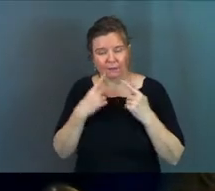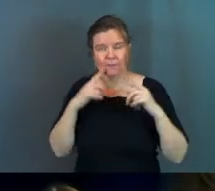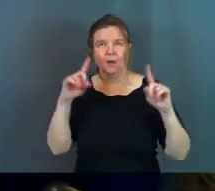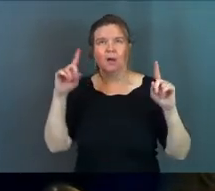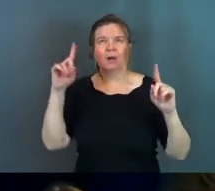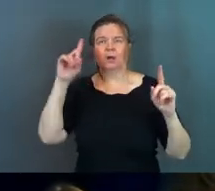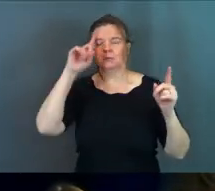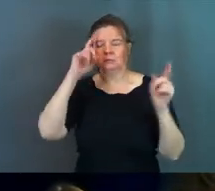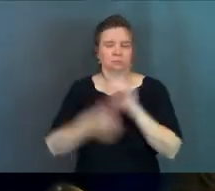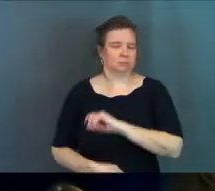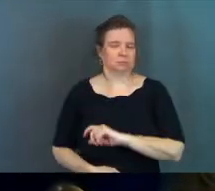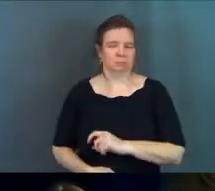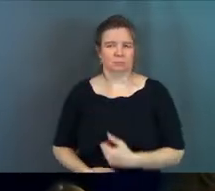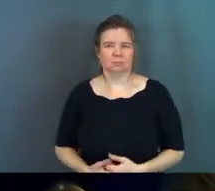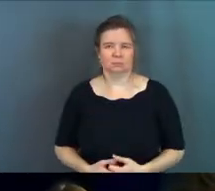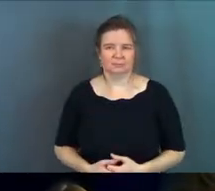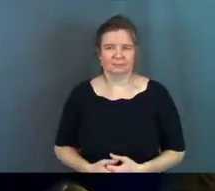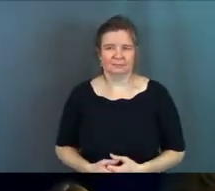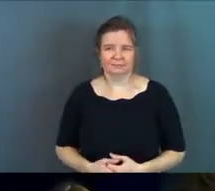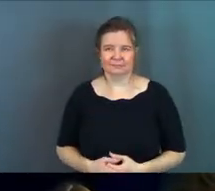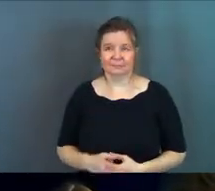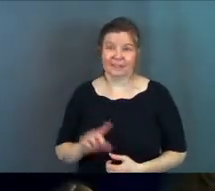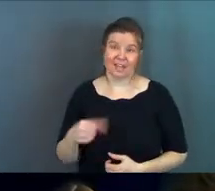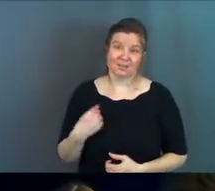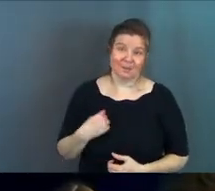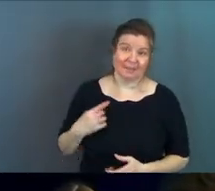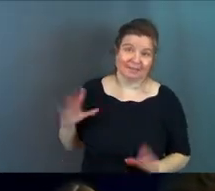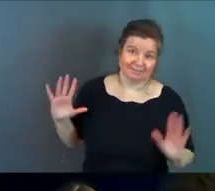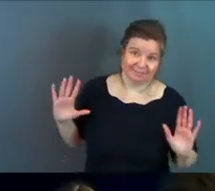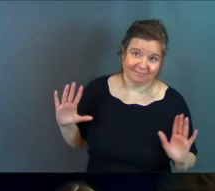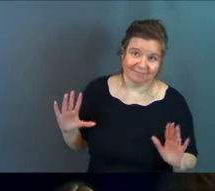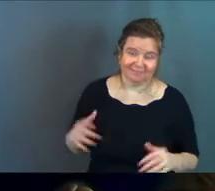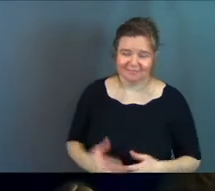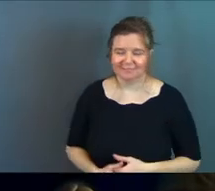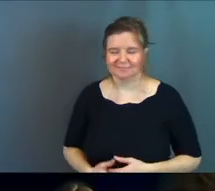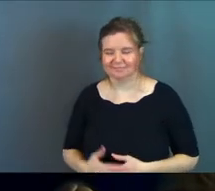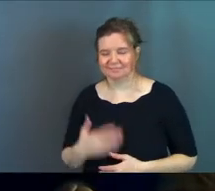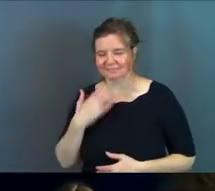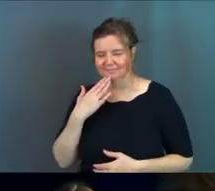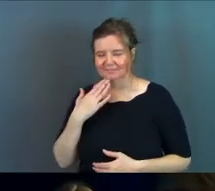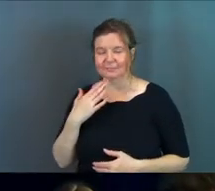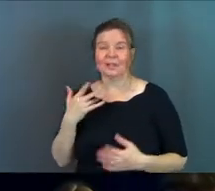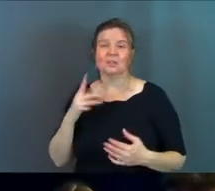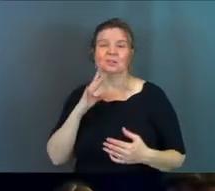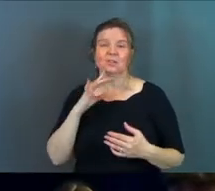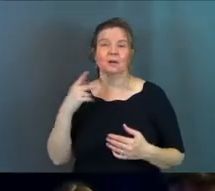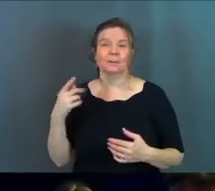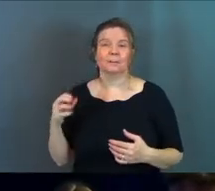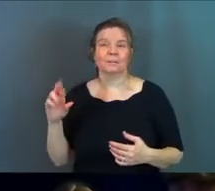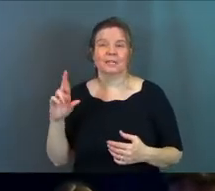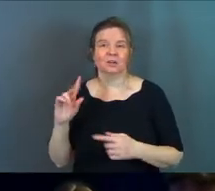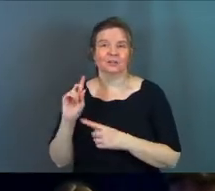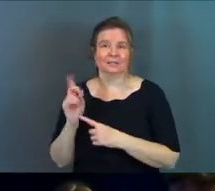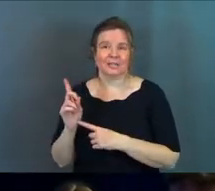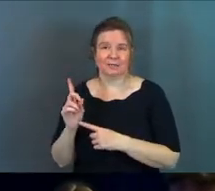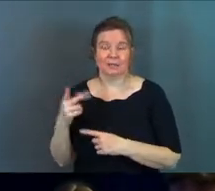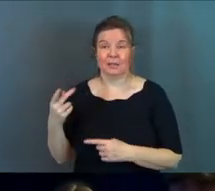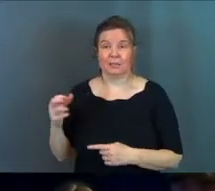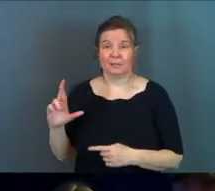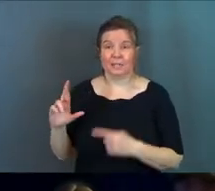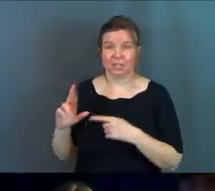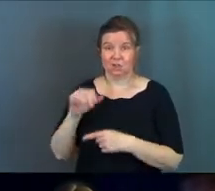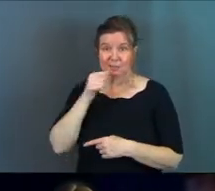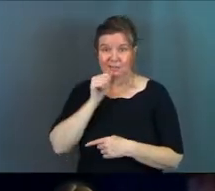repent. Nobody else in the room, that's just me. It's all good. Let's talk about Peter for a second.